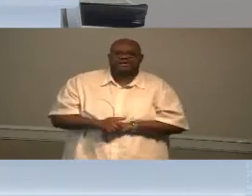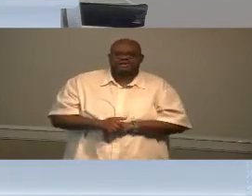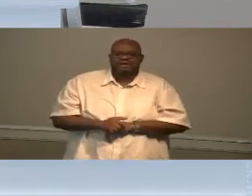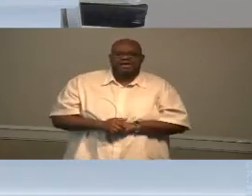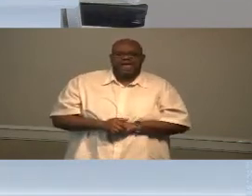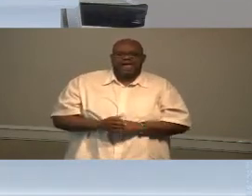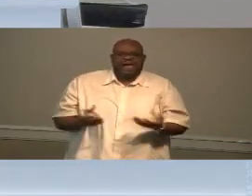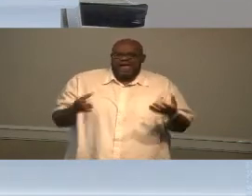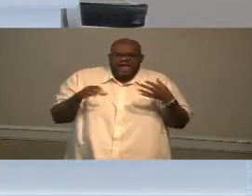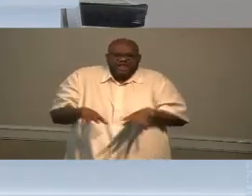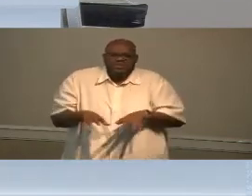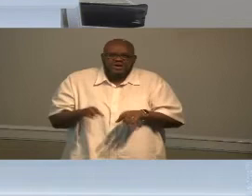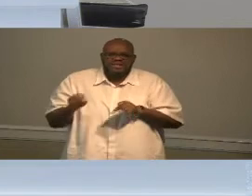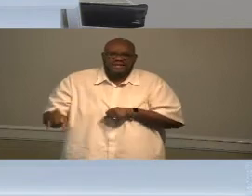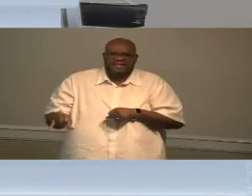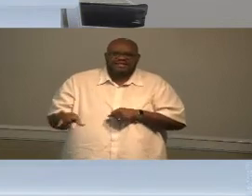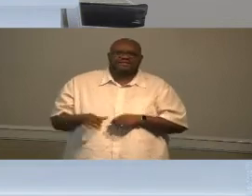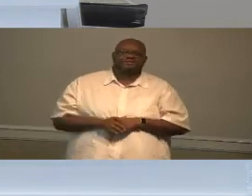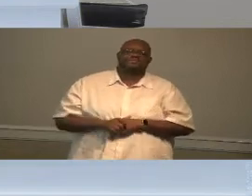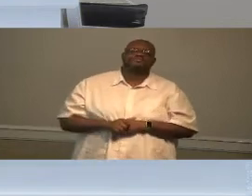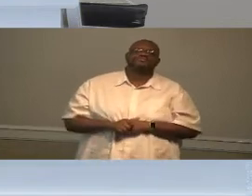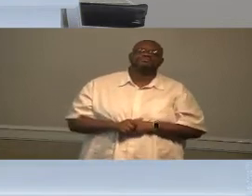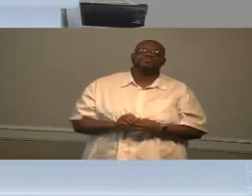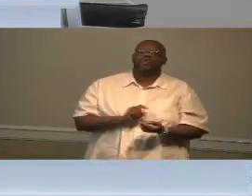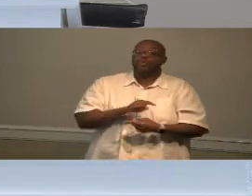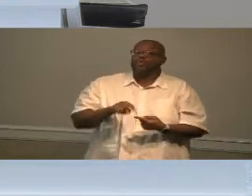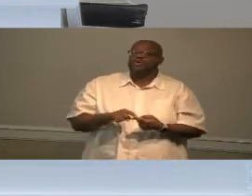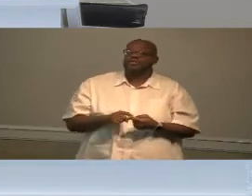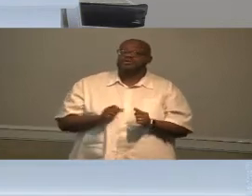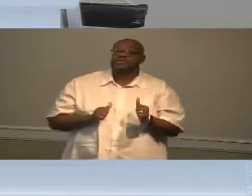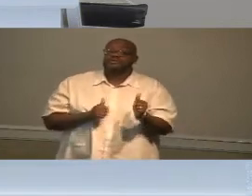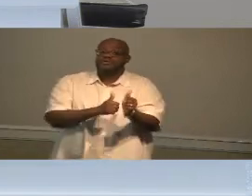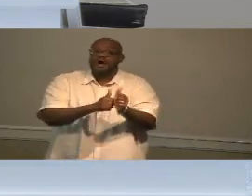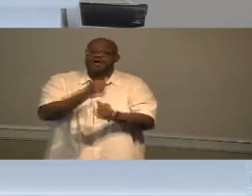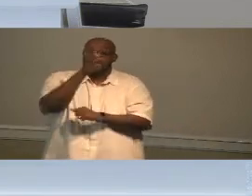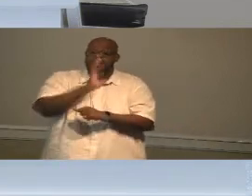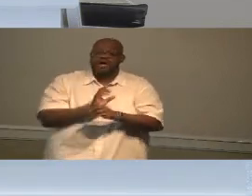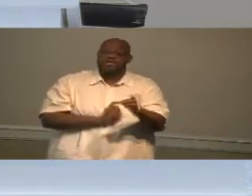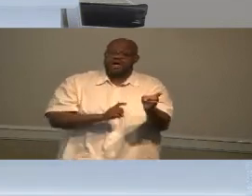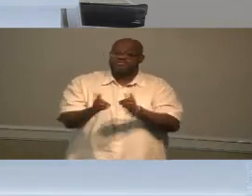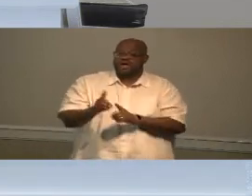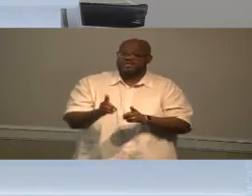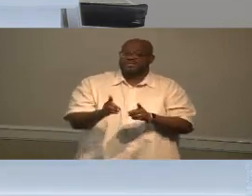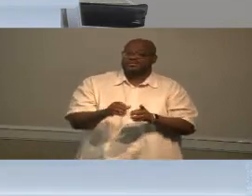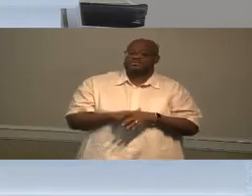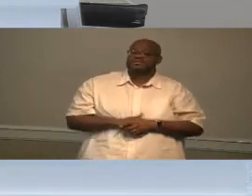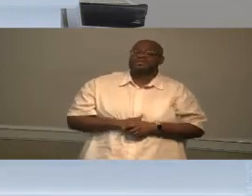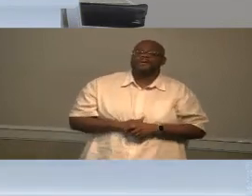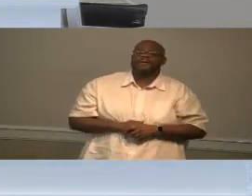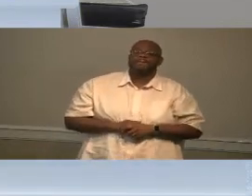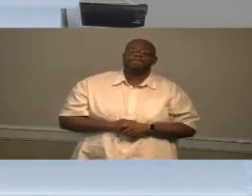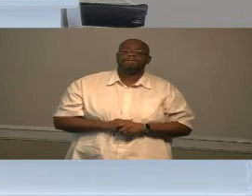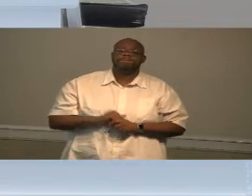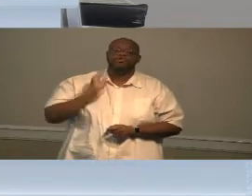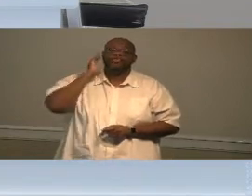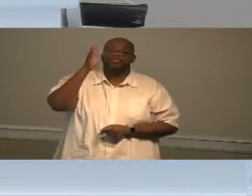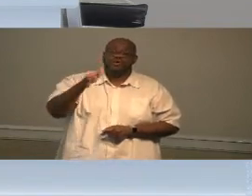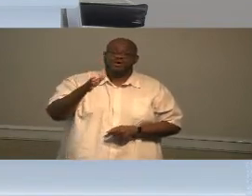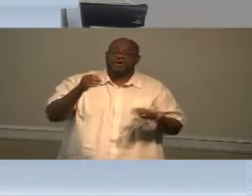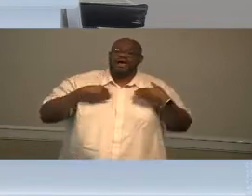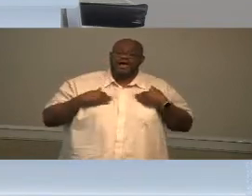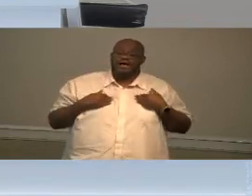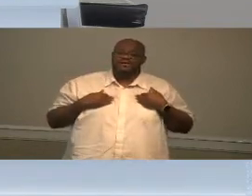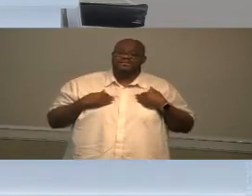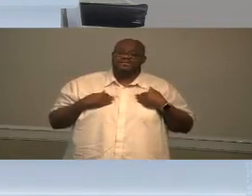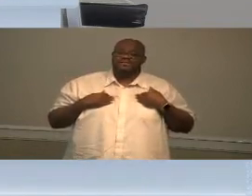this. You know, when you follow God's directions, you will hit some challenges.